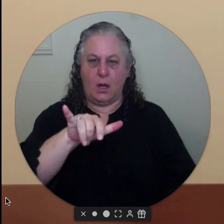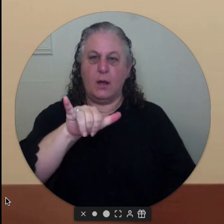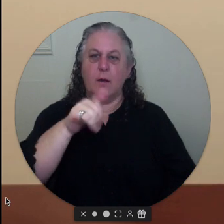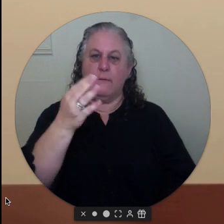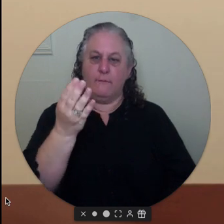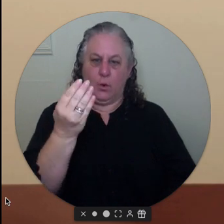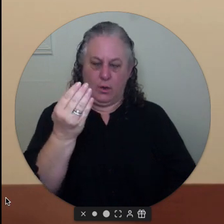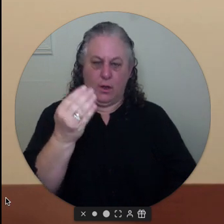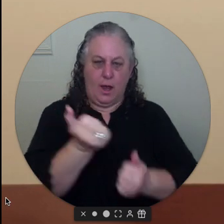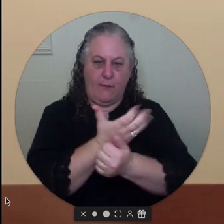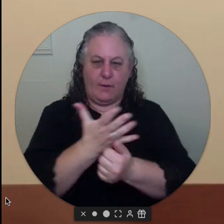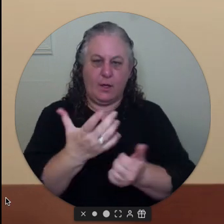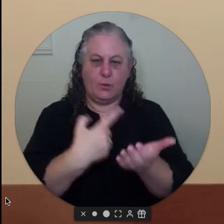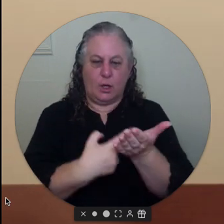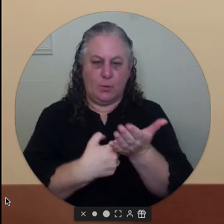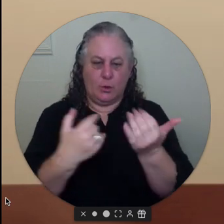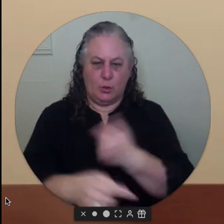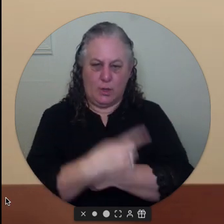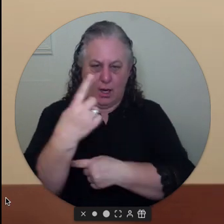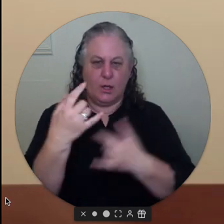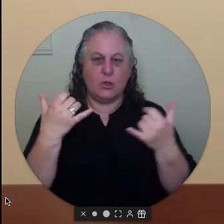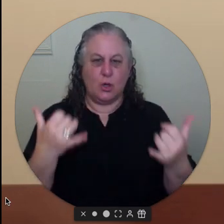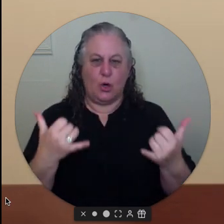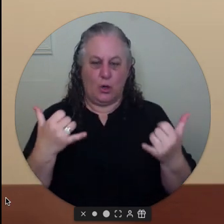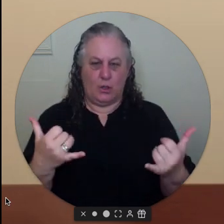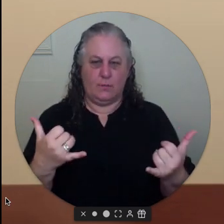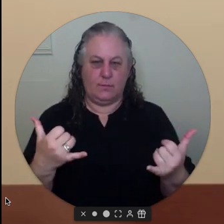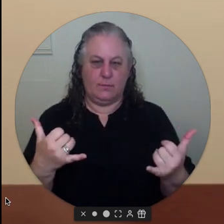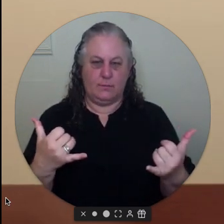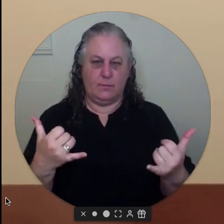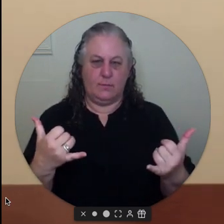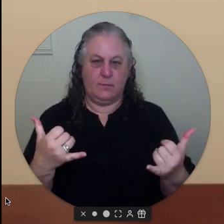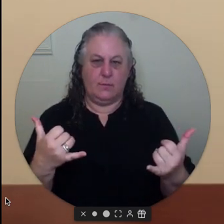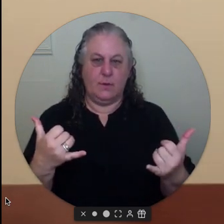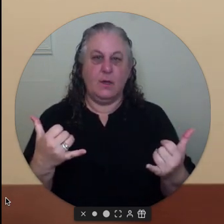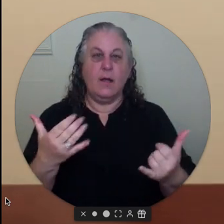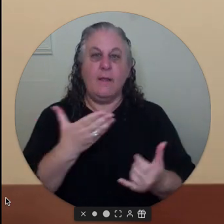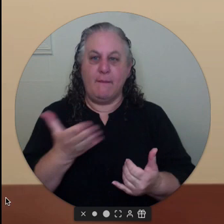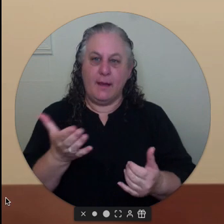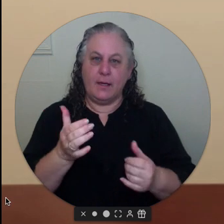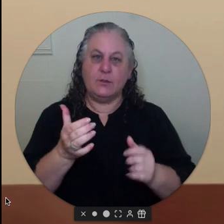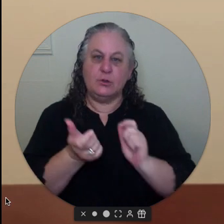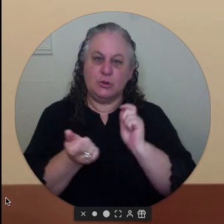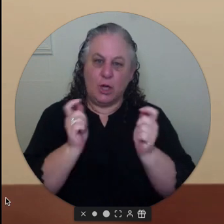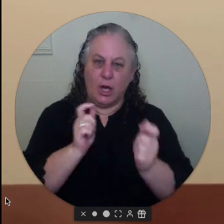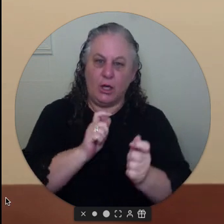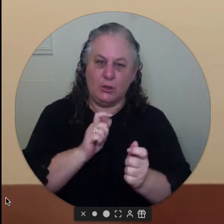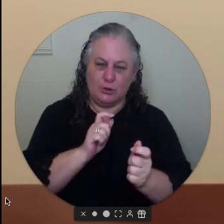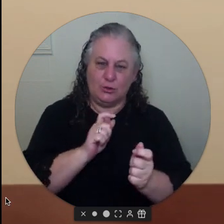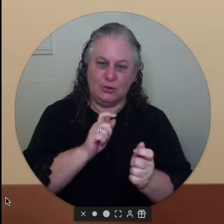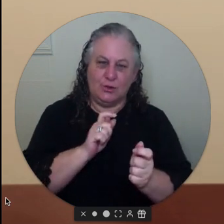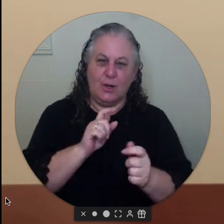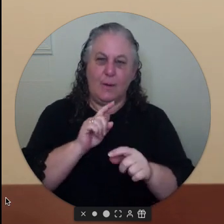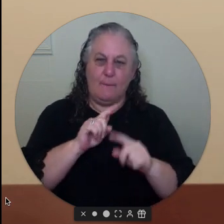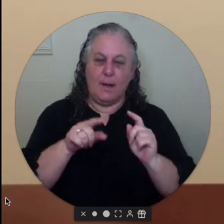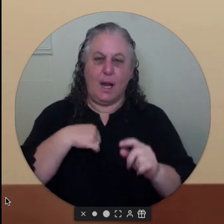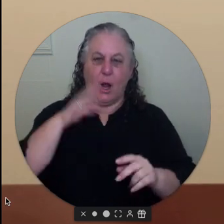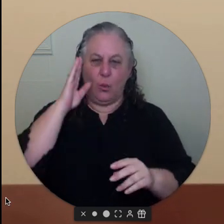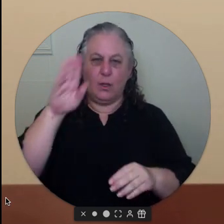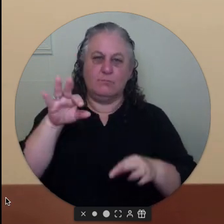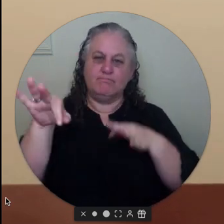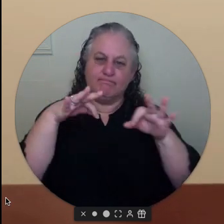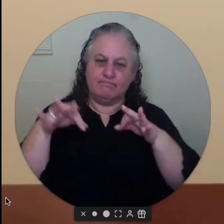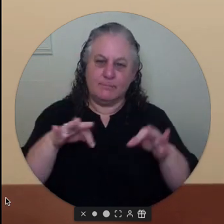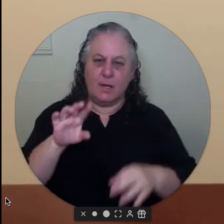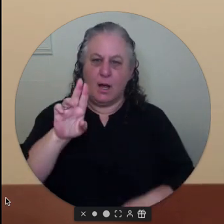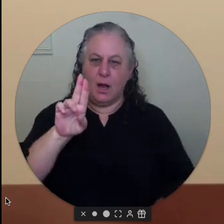everything we talk about today will be current as of today. Things continue to change in this environment, but I'm going to give you the latest update